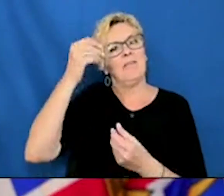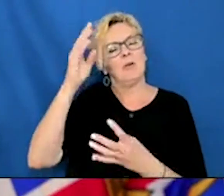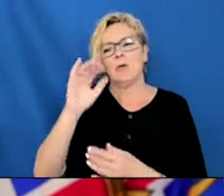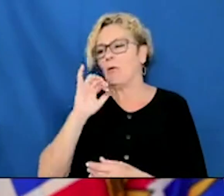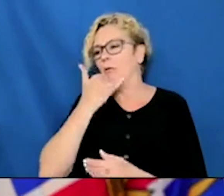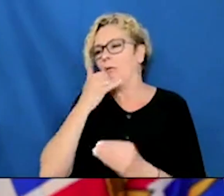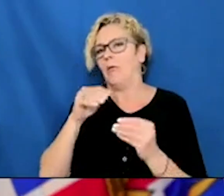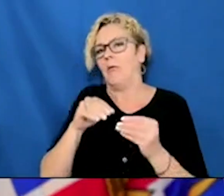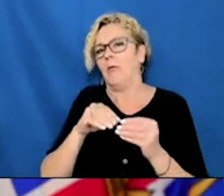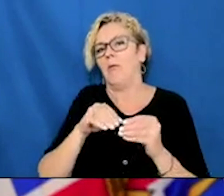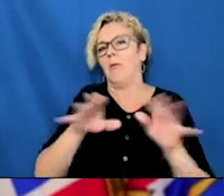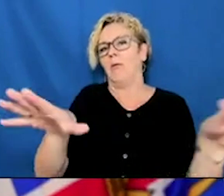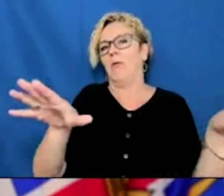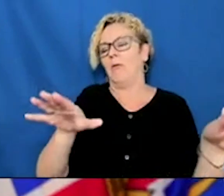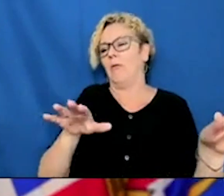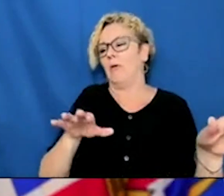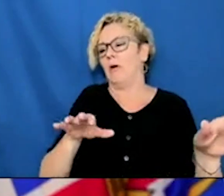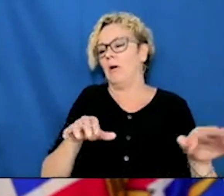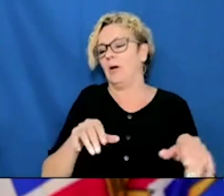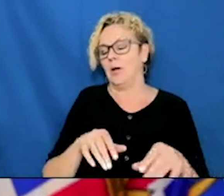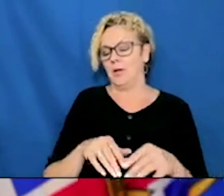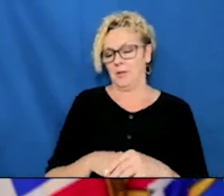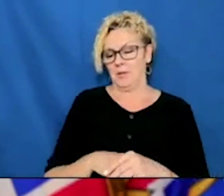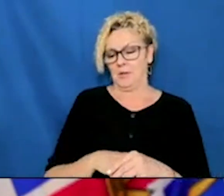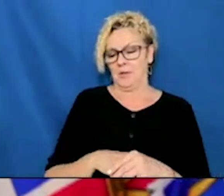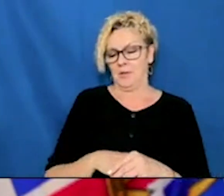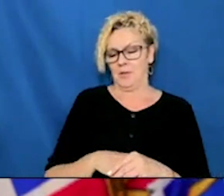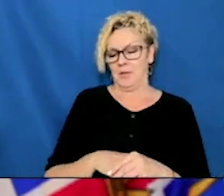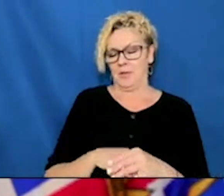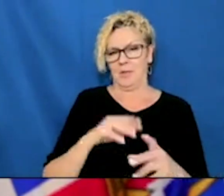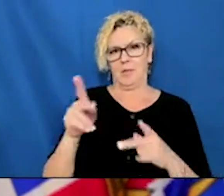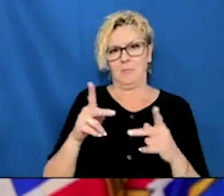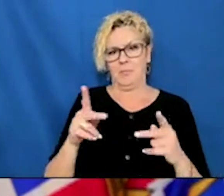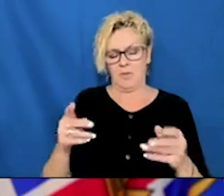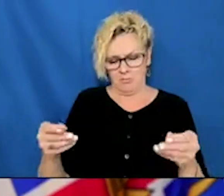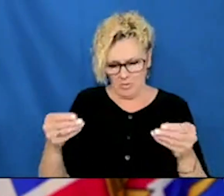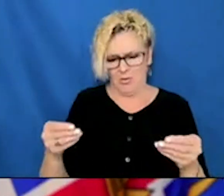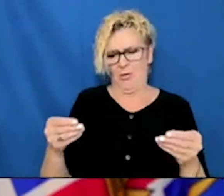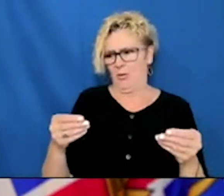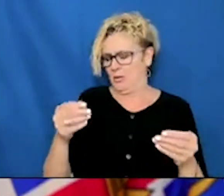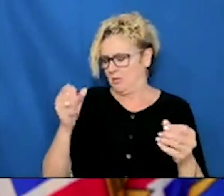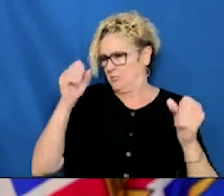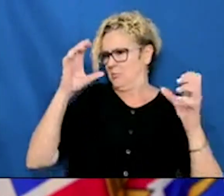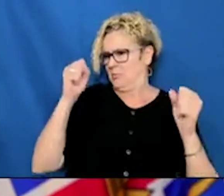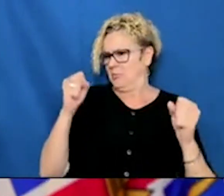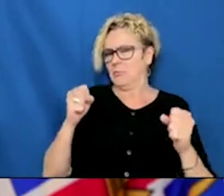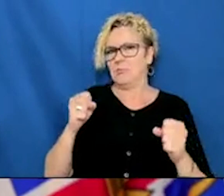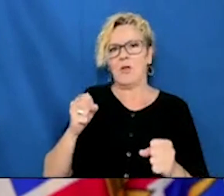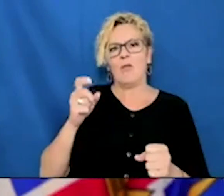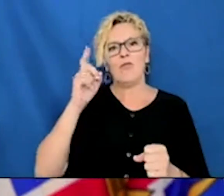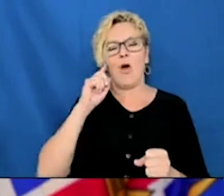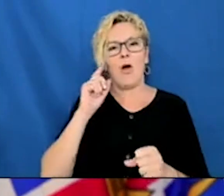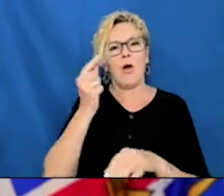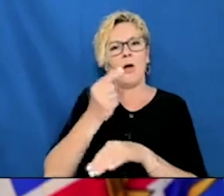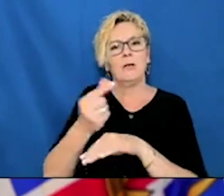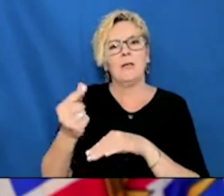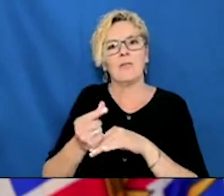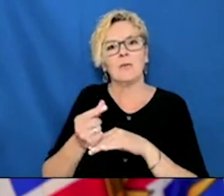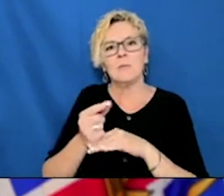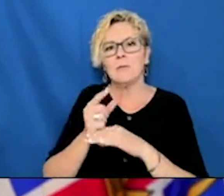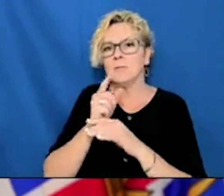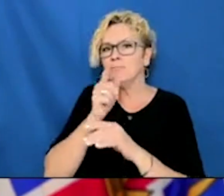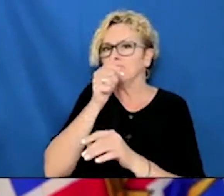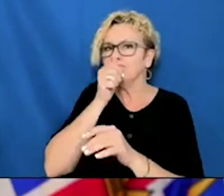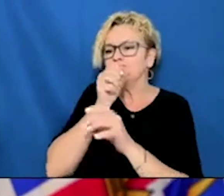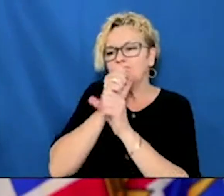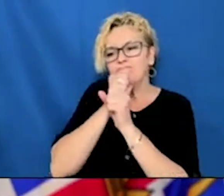have frontline workers becoming anonymous whistleblowers of information that we, as journalists, have spent months asking for. If Minister